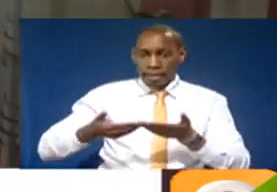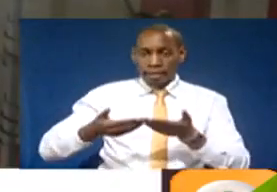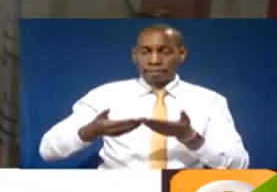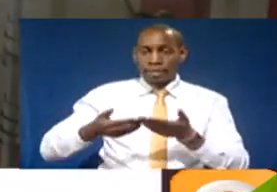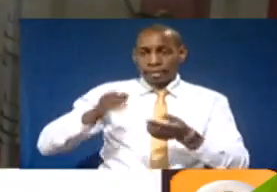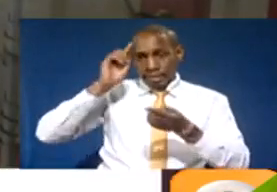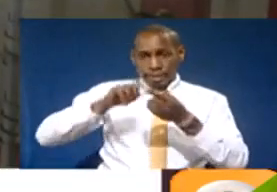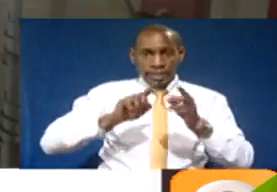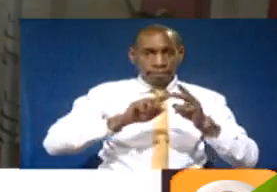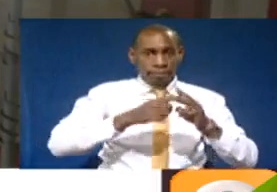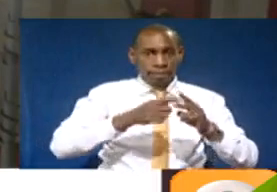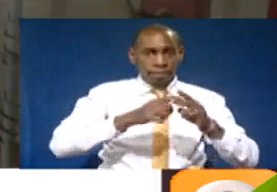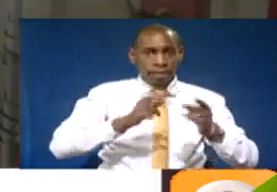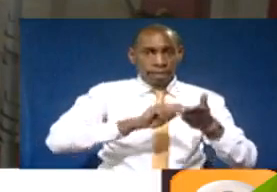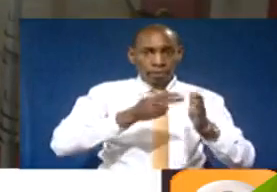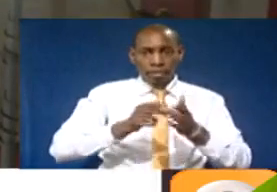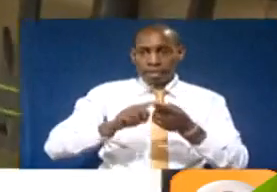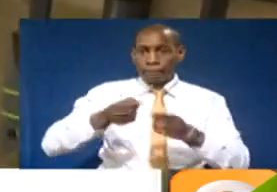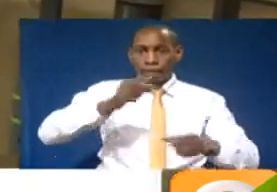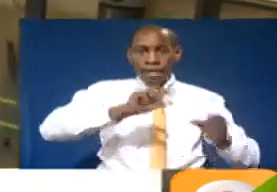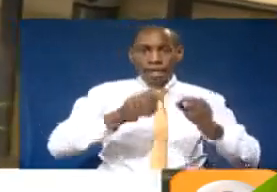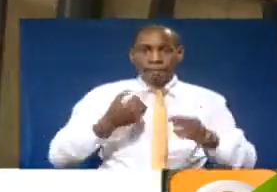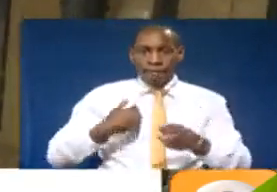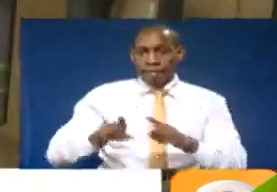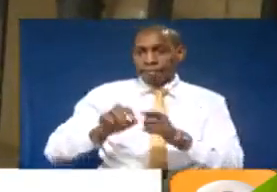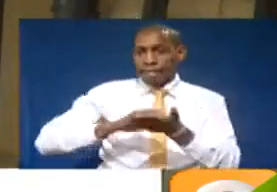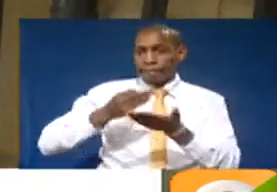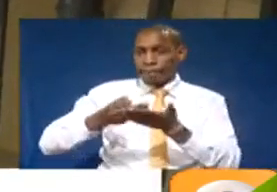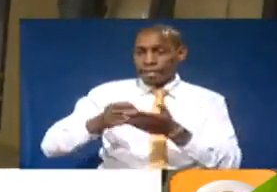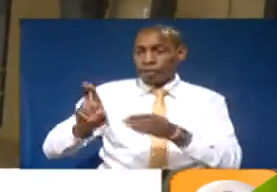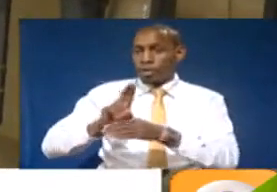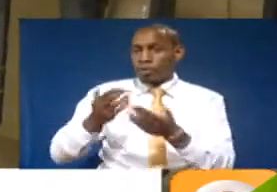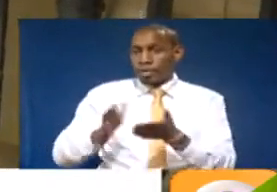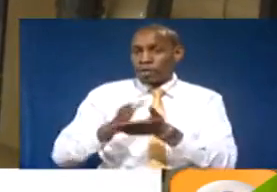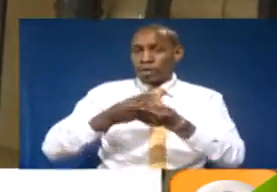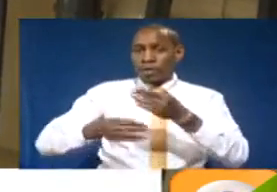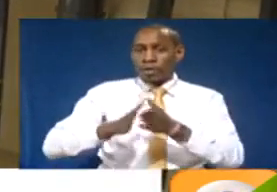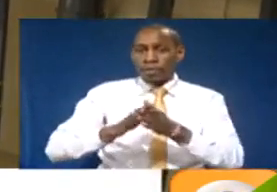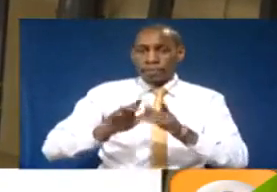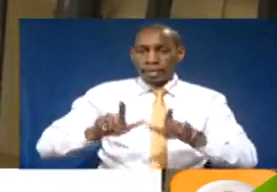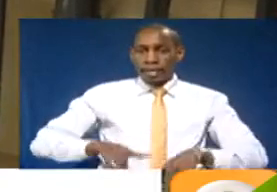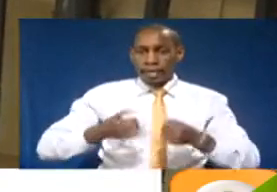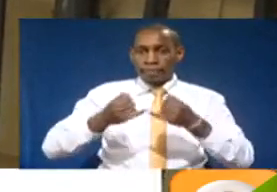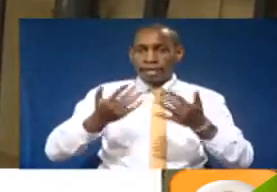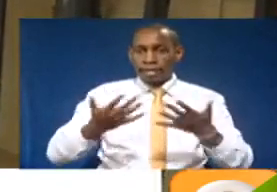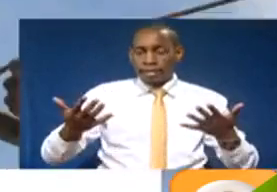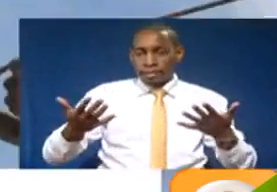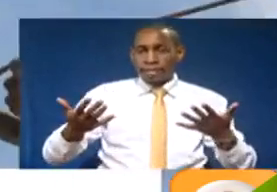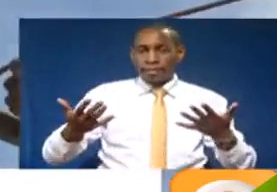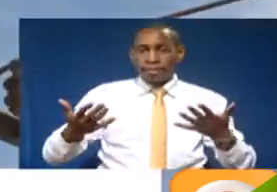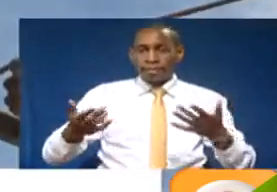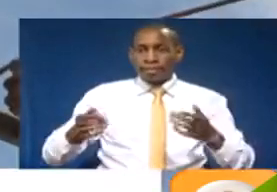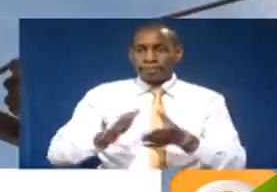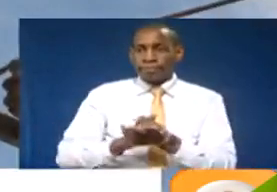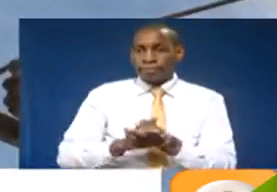live line maintenance project. Apart from the laboratory, the funding was also utilized to purchase live line tools, equipment and